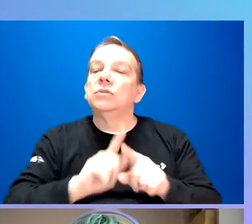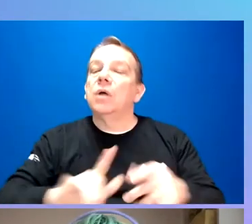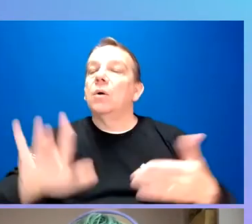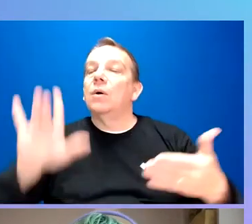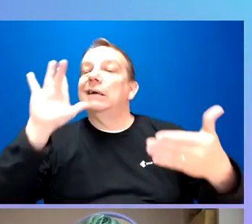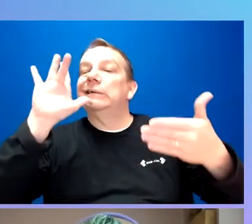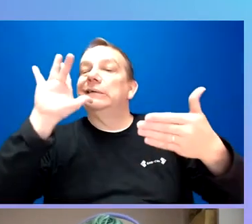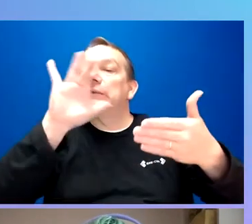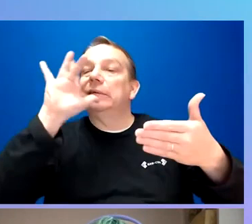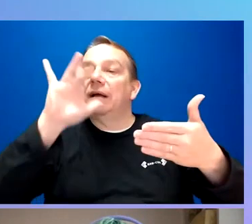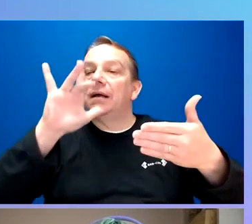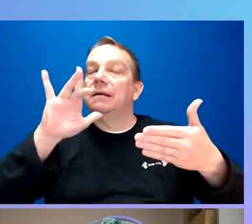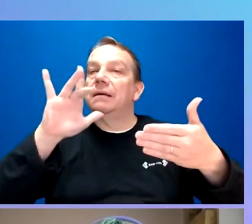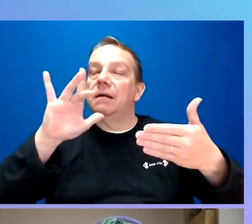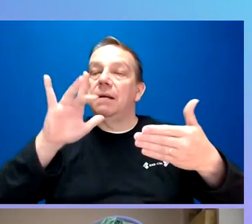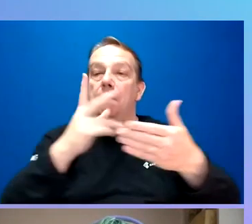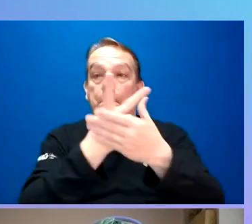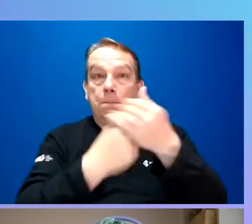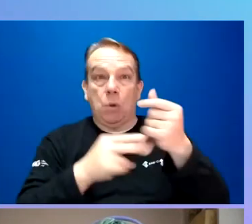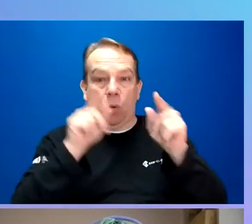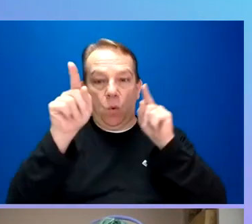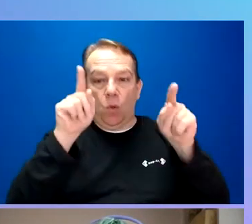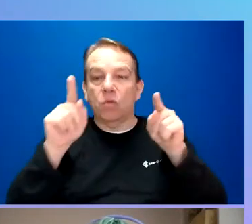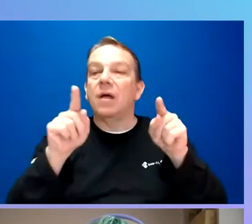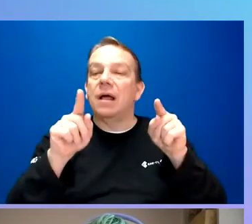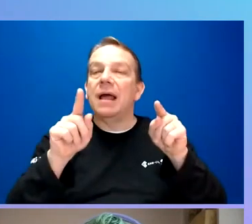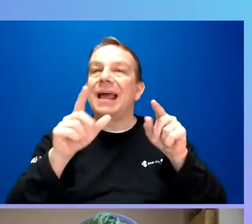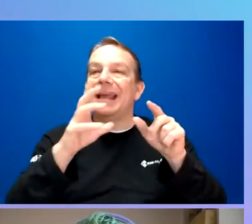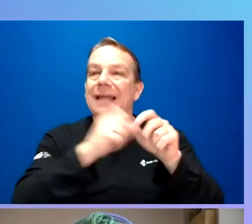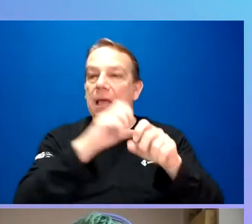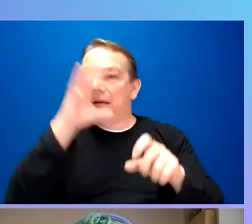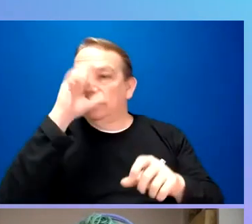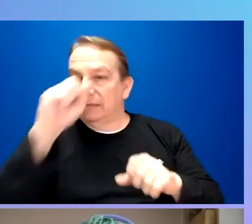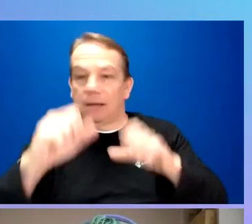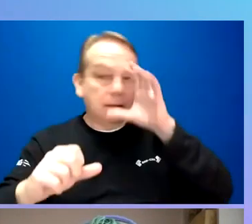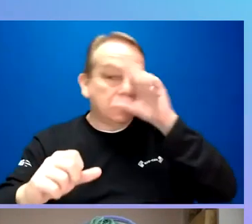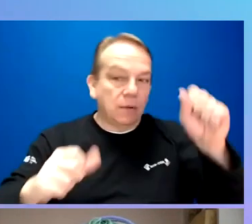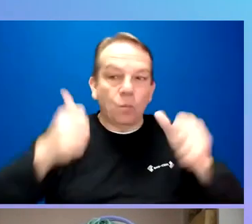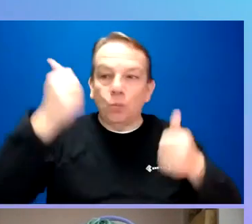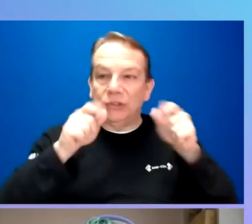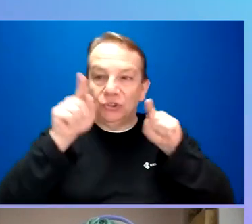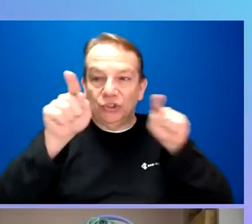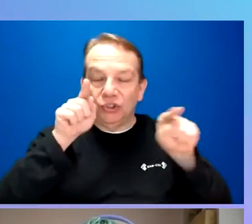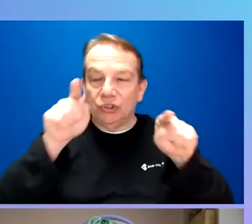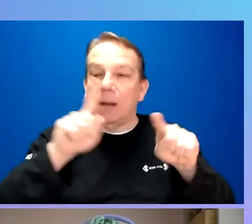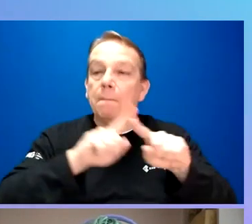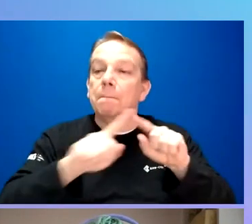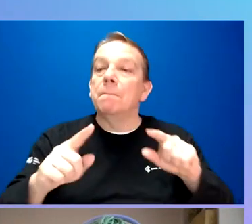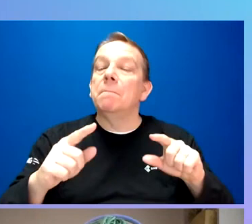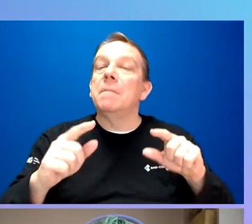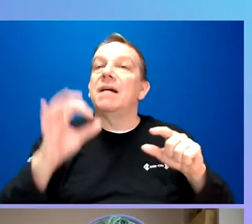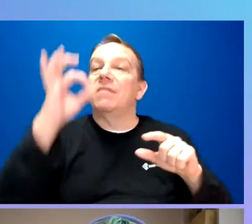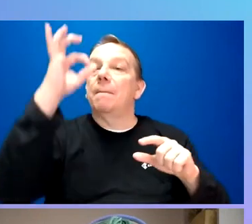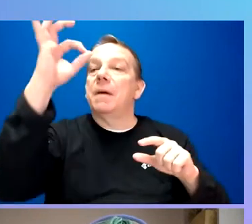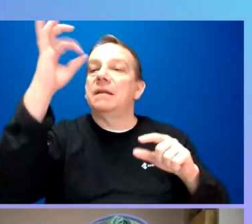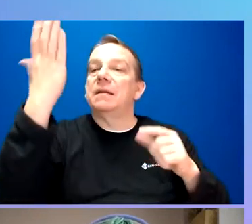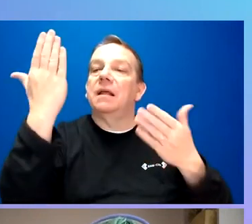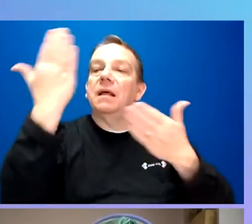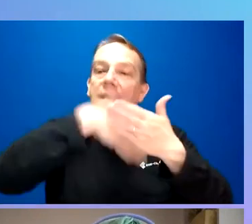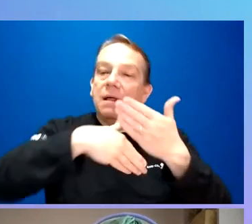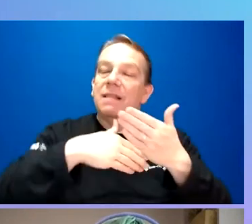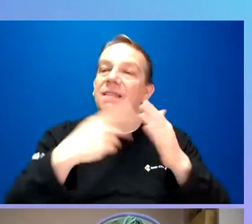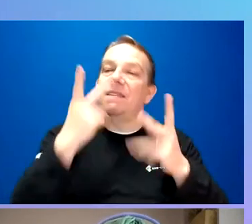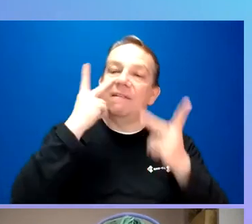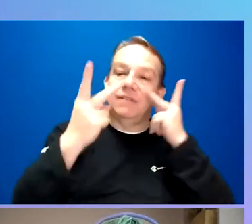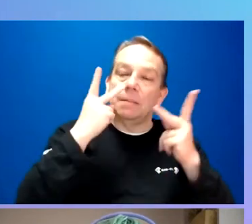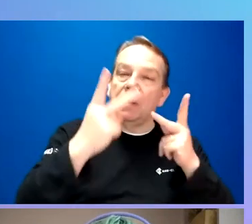of the heading. So both of those items are focusable with TalkBack. However, the button is obscuring the visible content